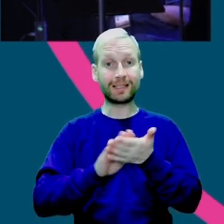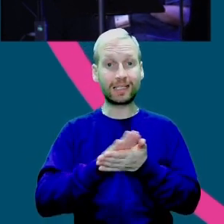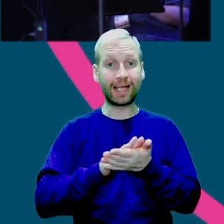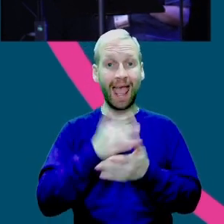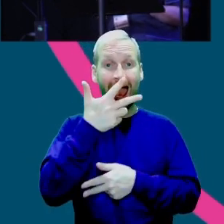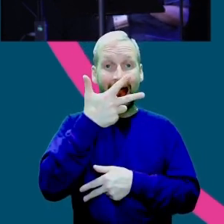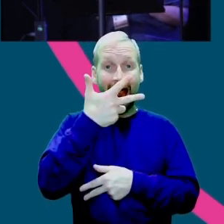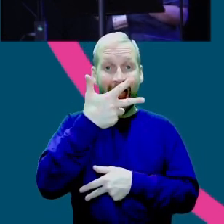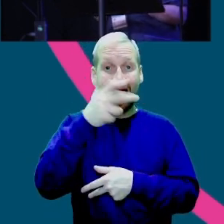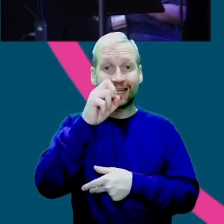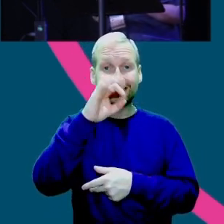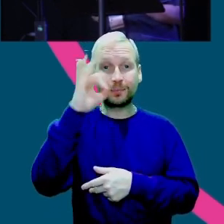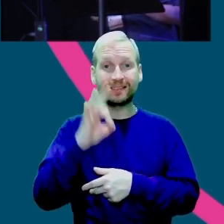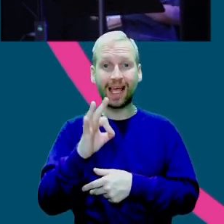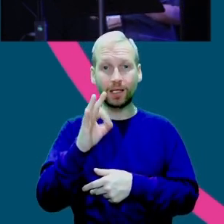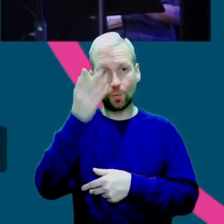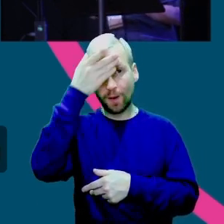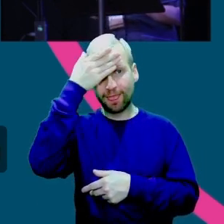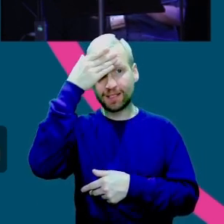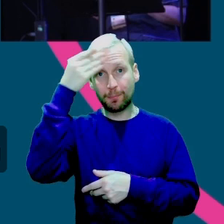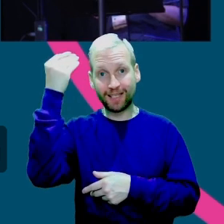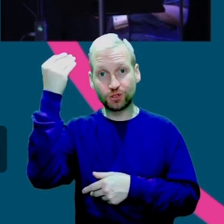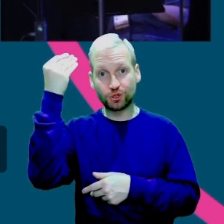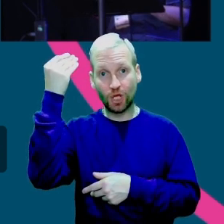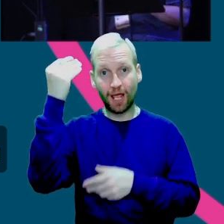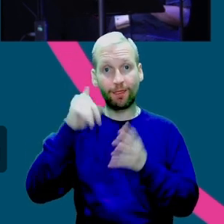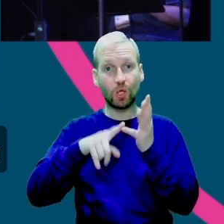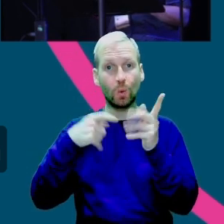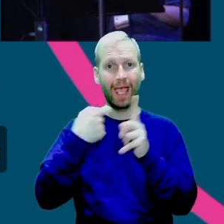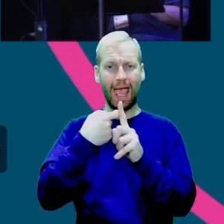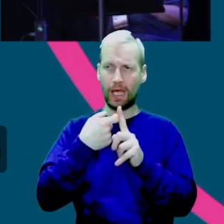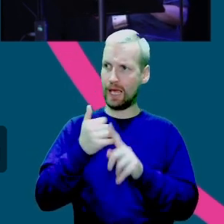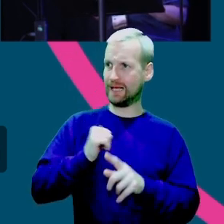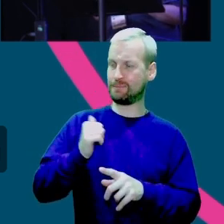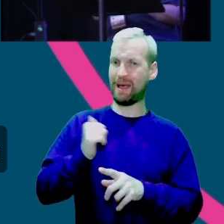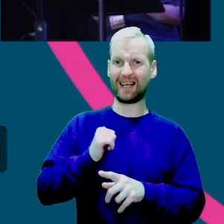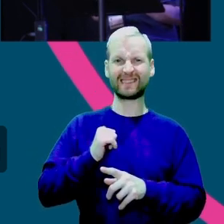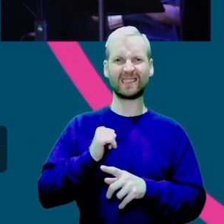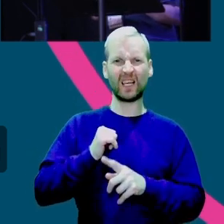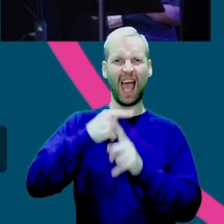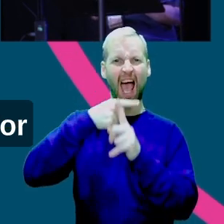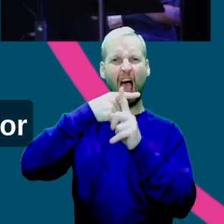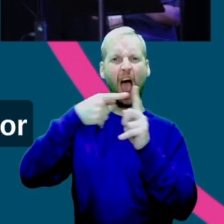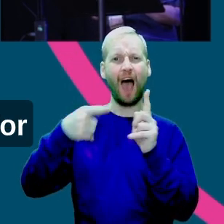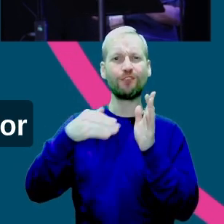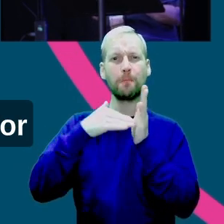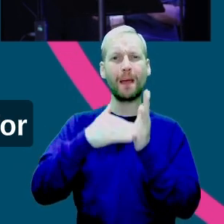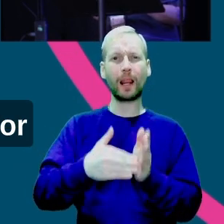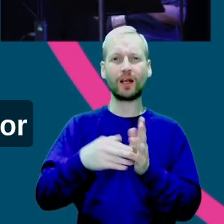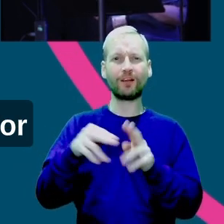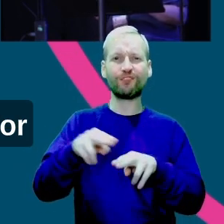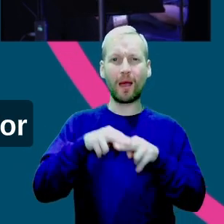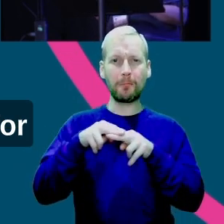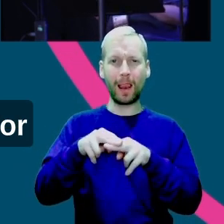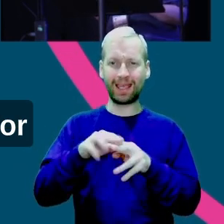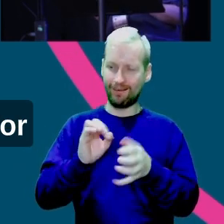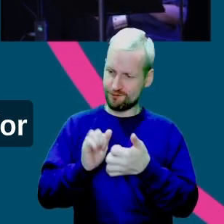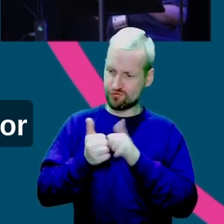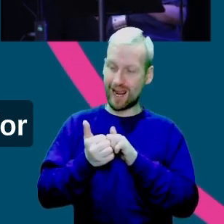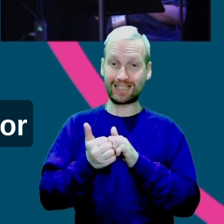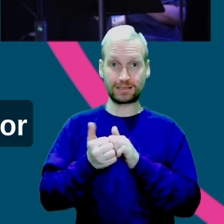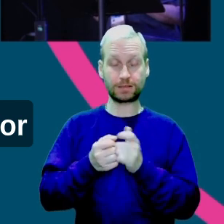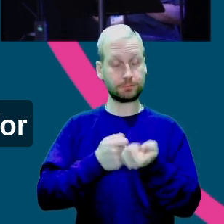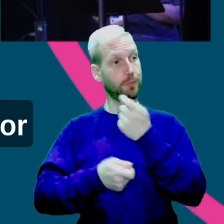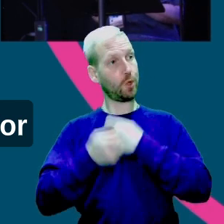in the community with dementia, in the UK, it's estimated that over 500,000 family and friends act